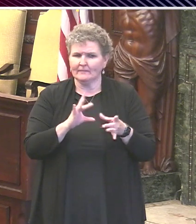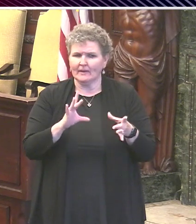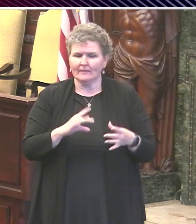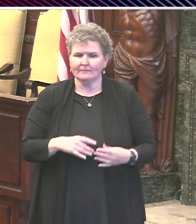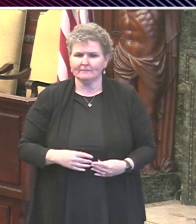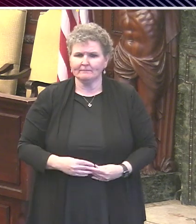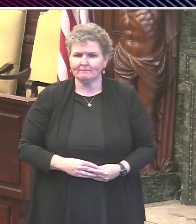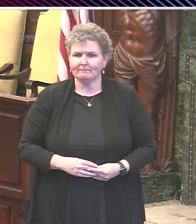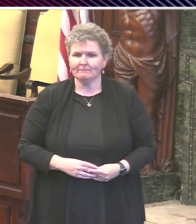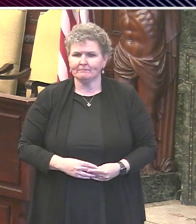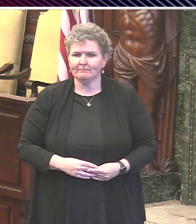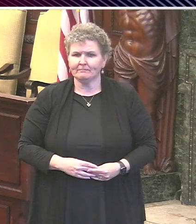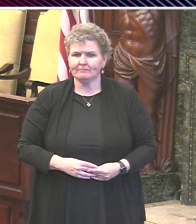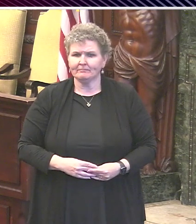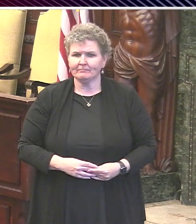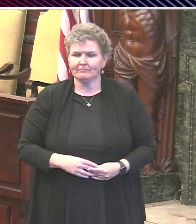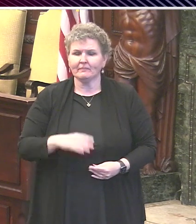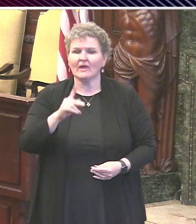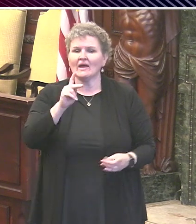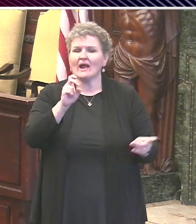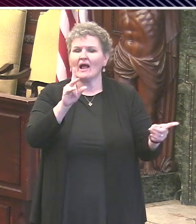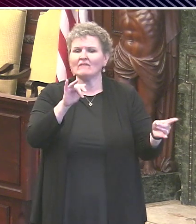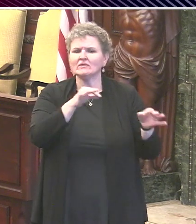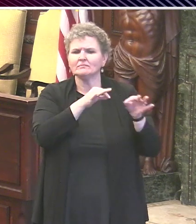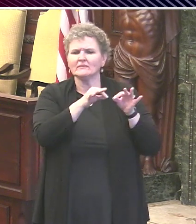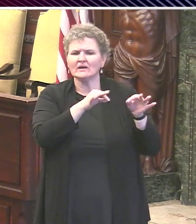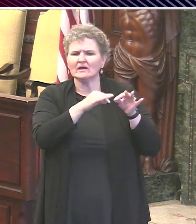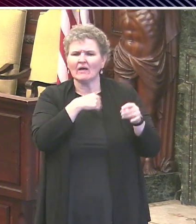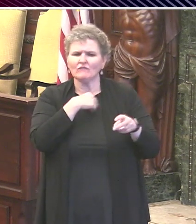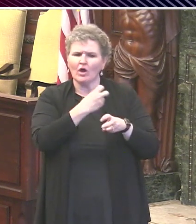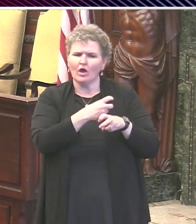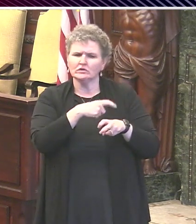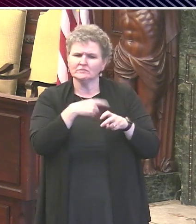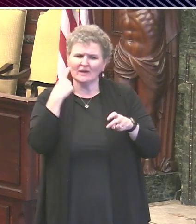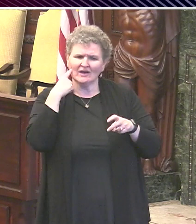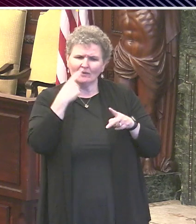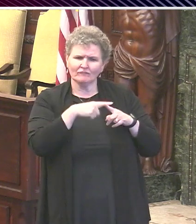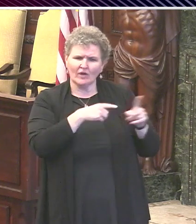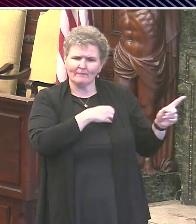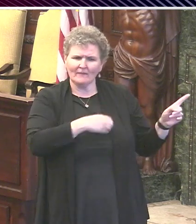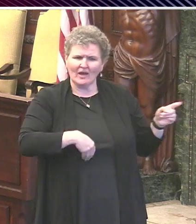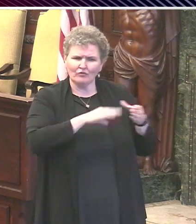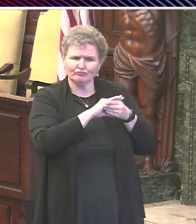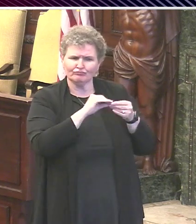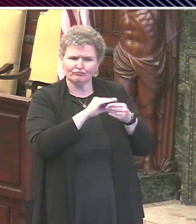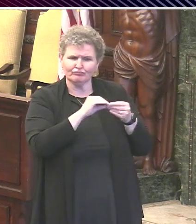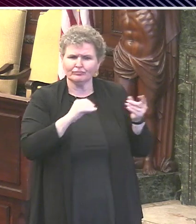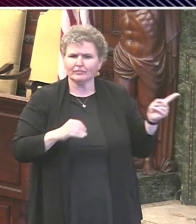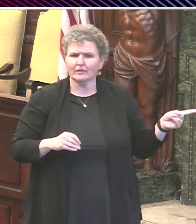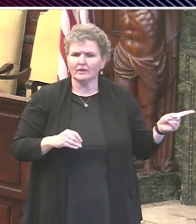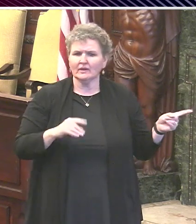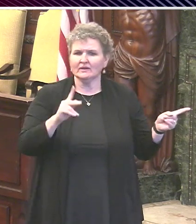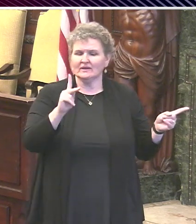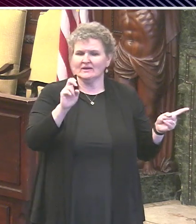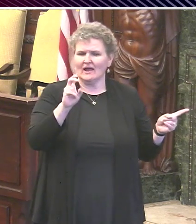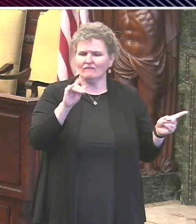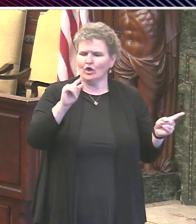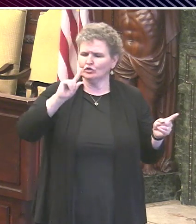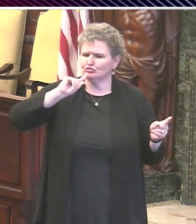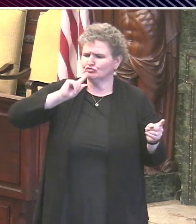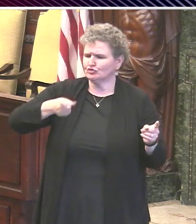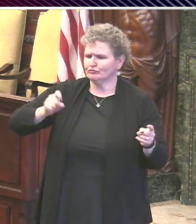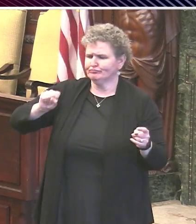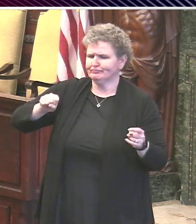Kelvin, if you want to elaborate, we're just having some connectivity with the mayor. Yeah, I'd be happy to. There are